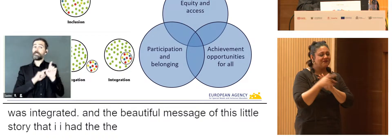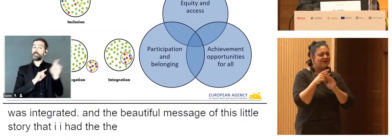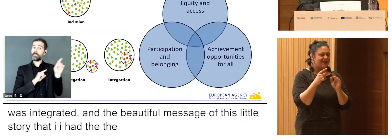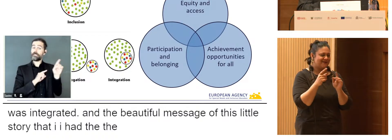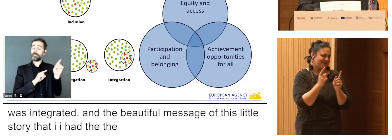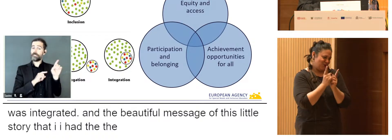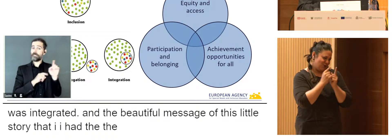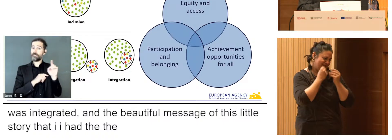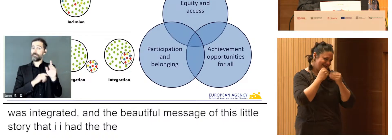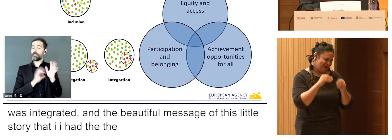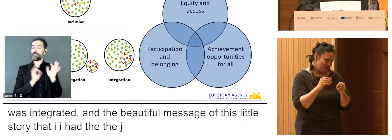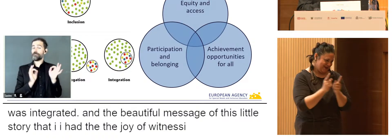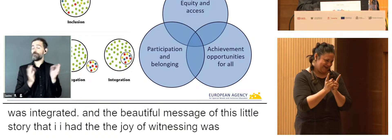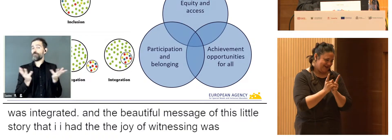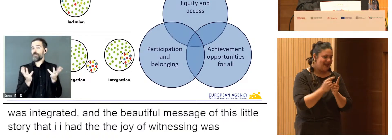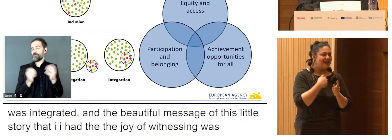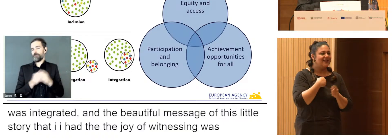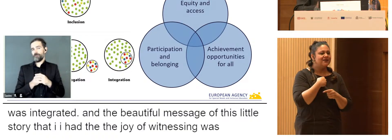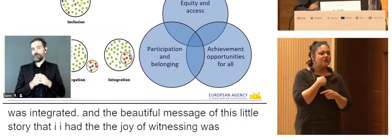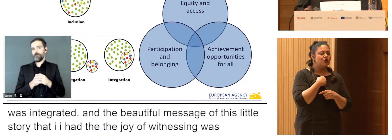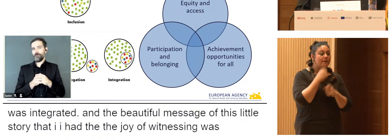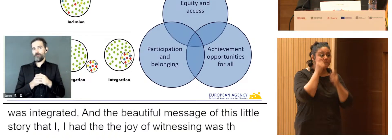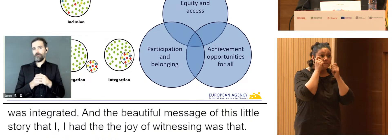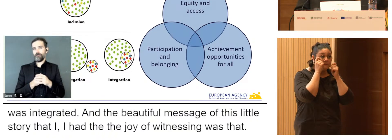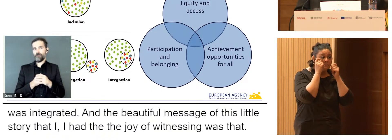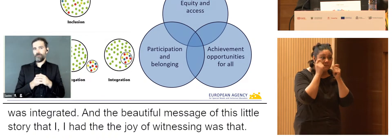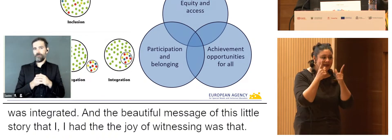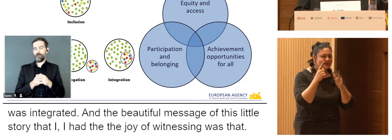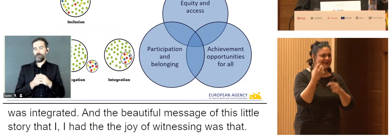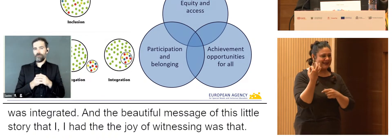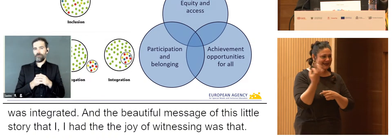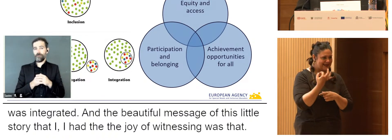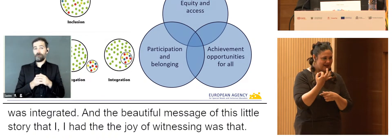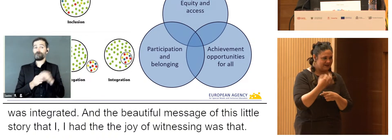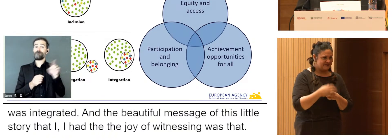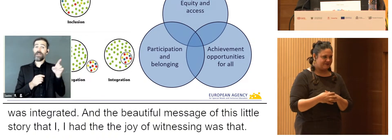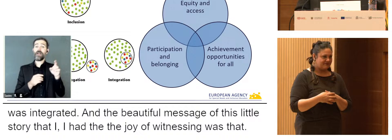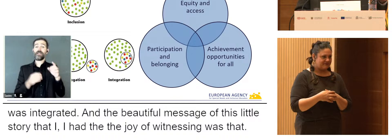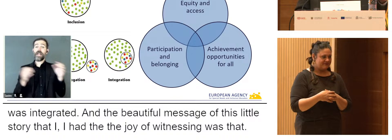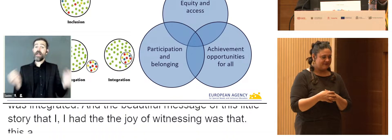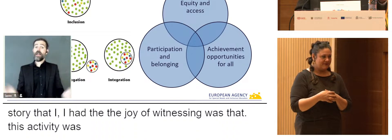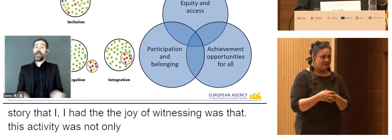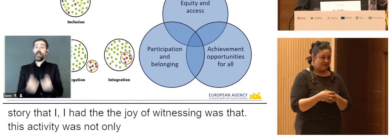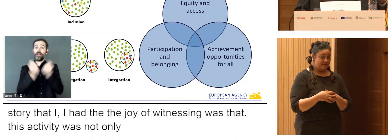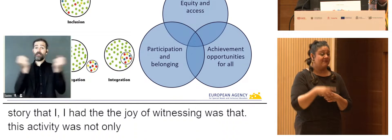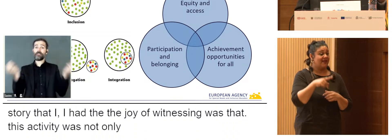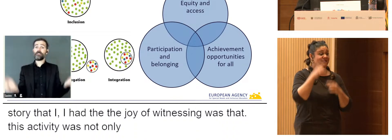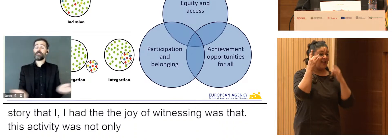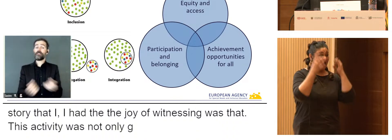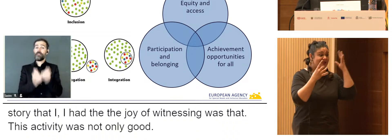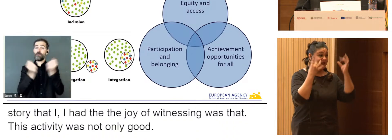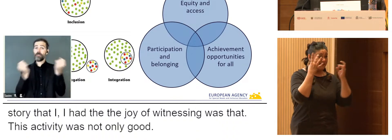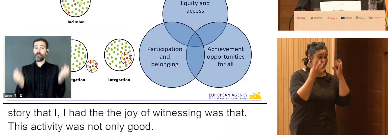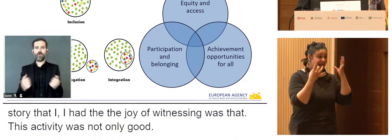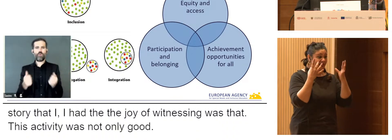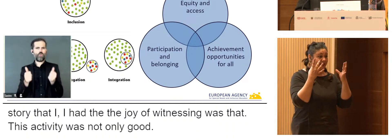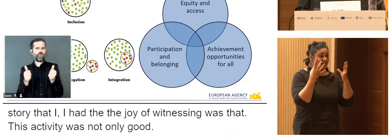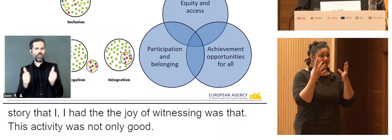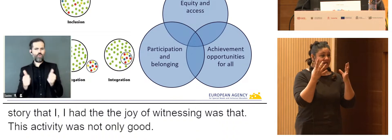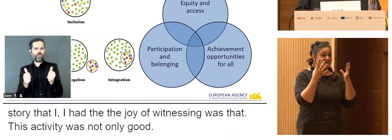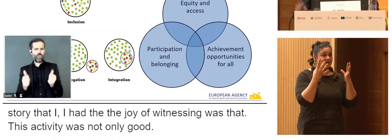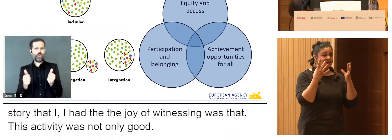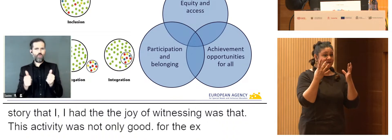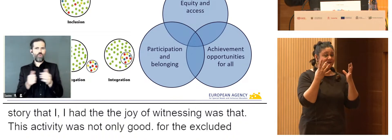witnessing was that this activity was not only good for the excluded